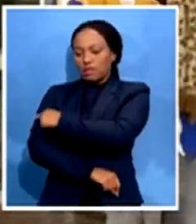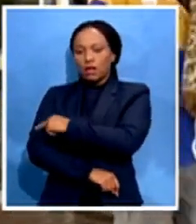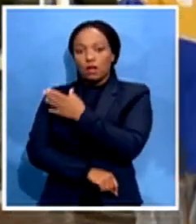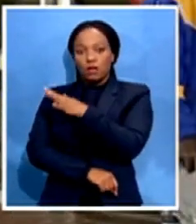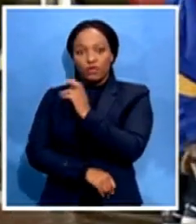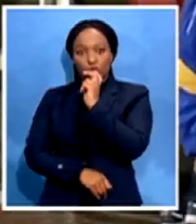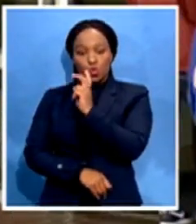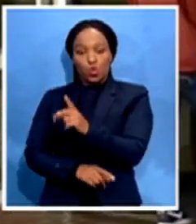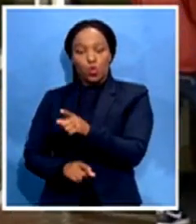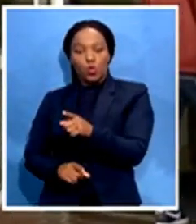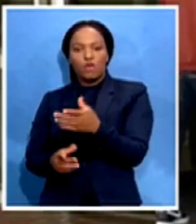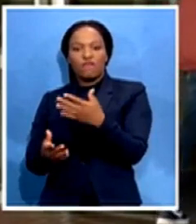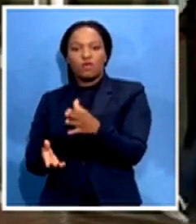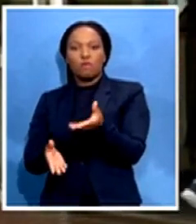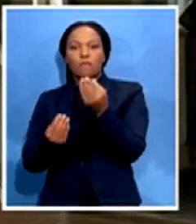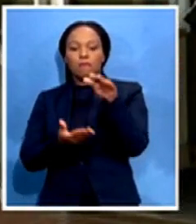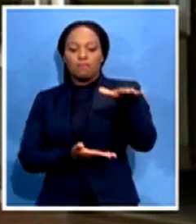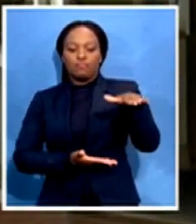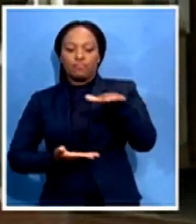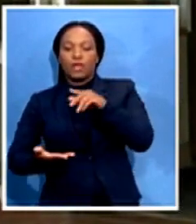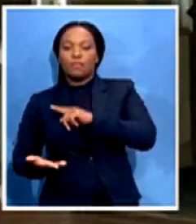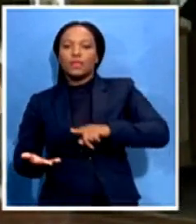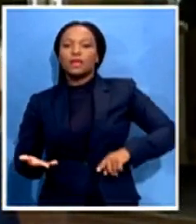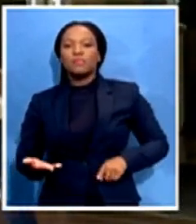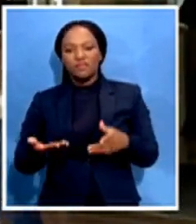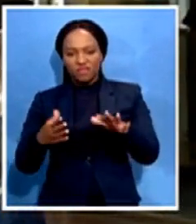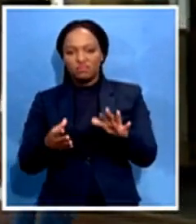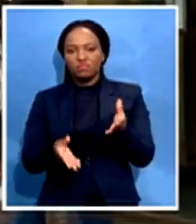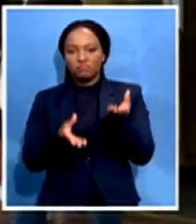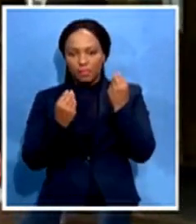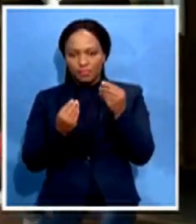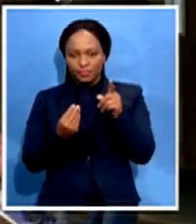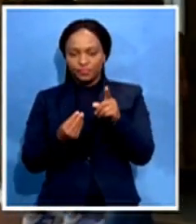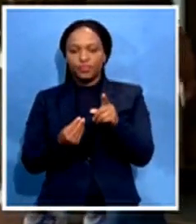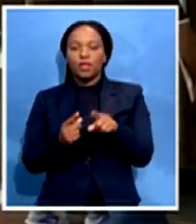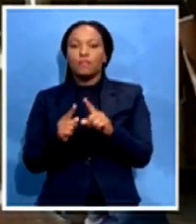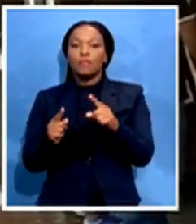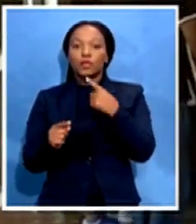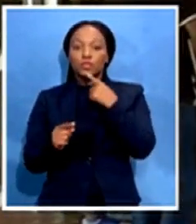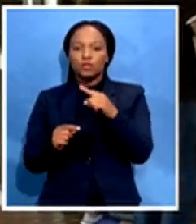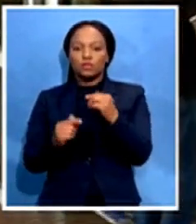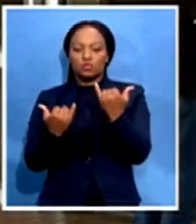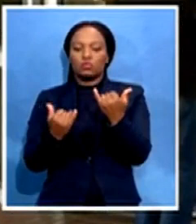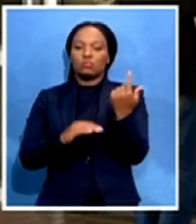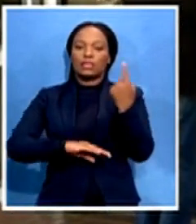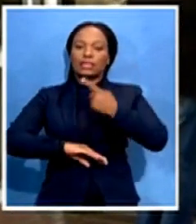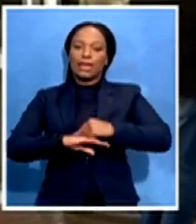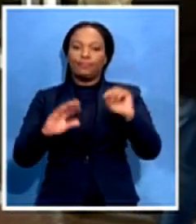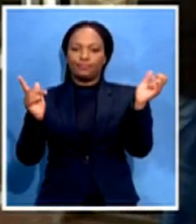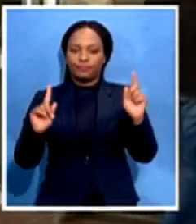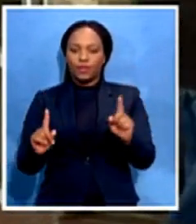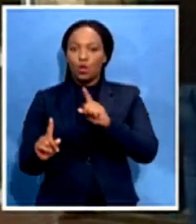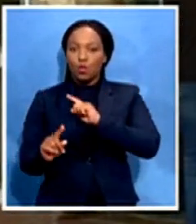vaccinations. But it's right that you said, Blaine, it's a very special day for people of KwaZulu-Natal. As you would know, we've come full